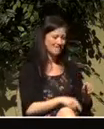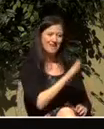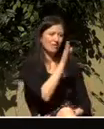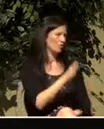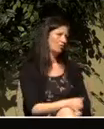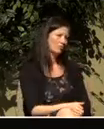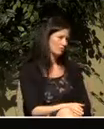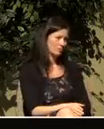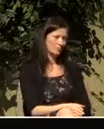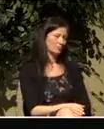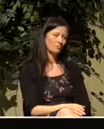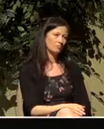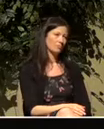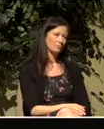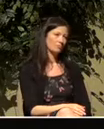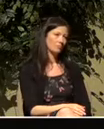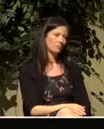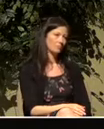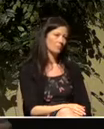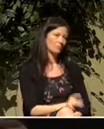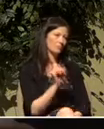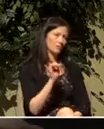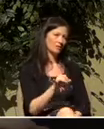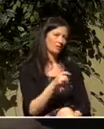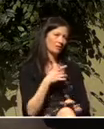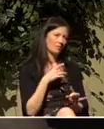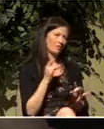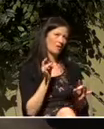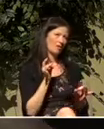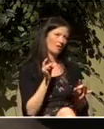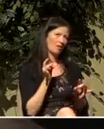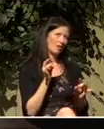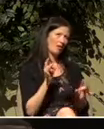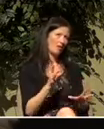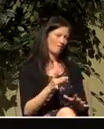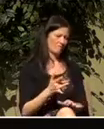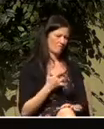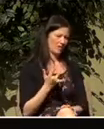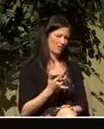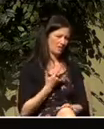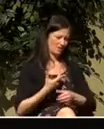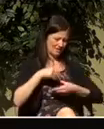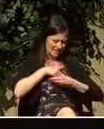They'll never remove the horror of what it is that I've done.